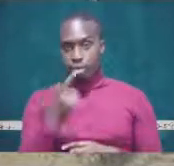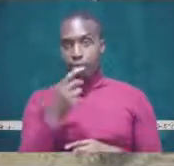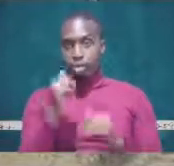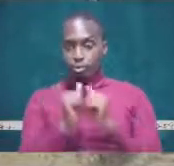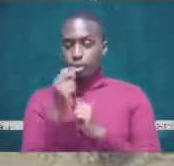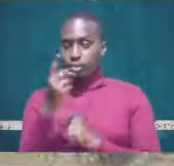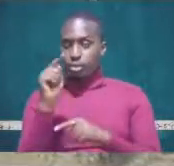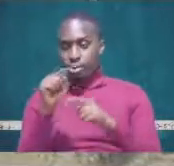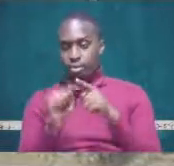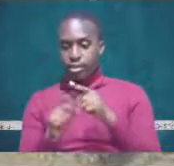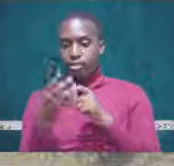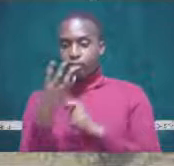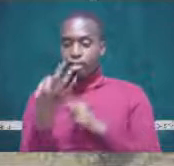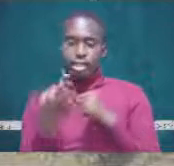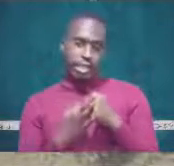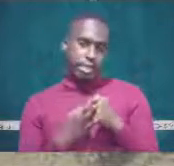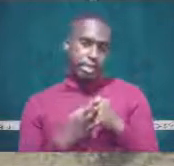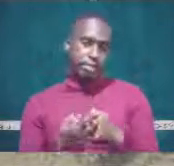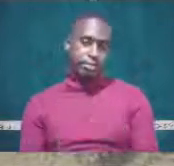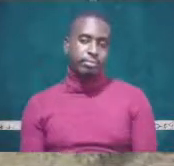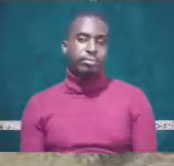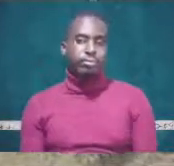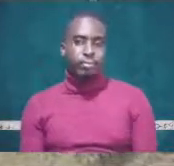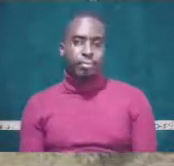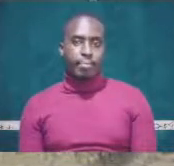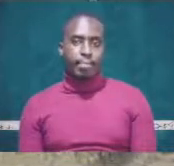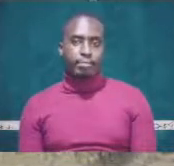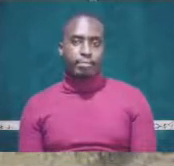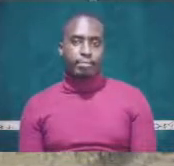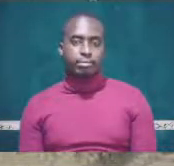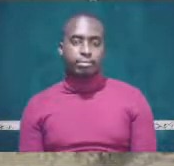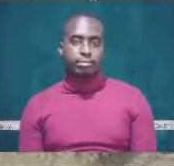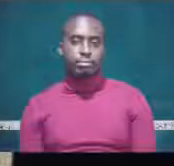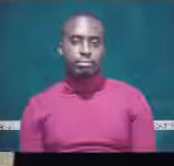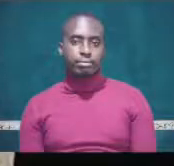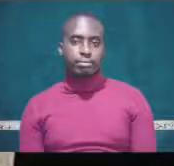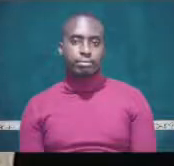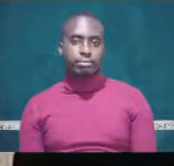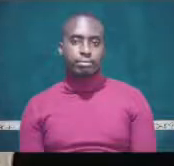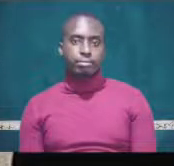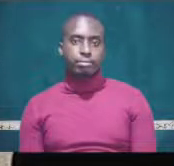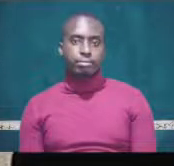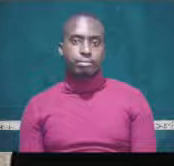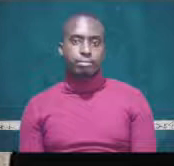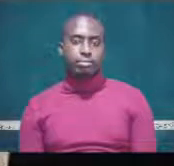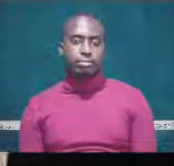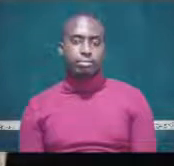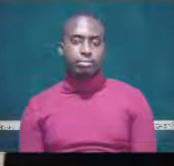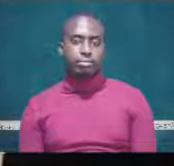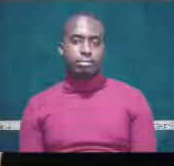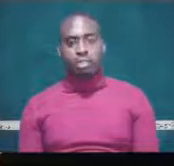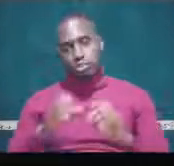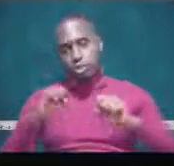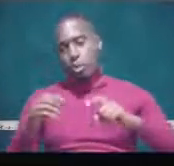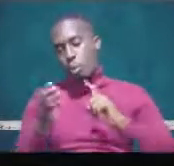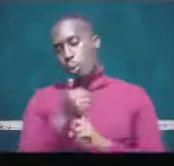by 48, if you get 12 divided by 48, 12 divided by 48, we shall